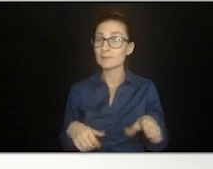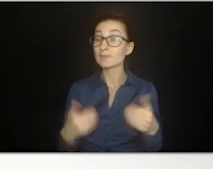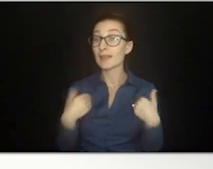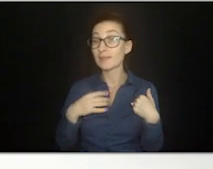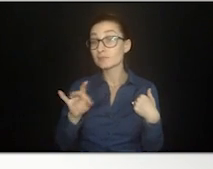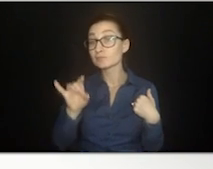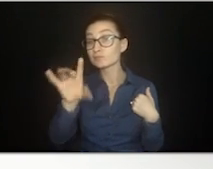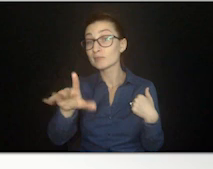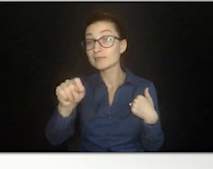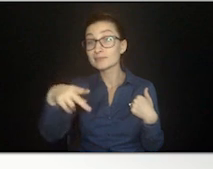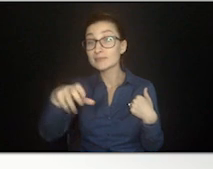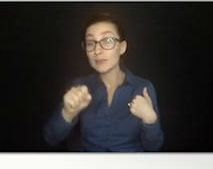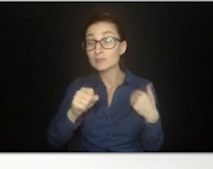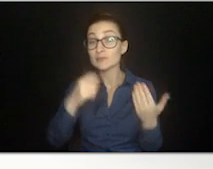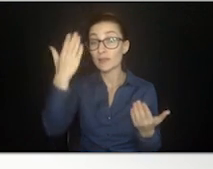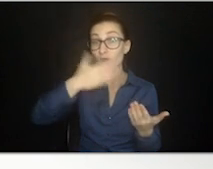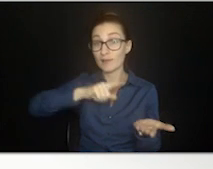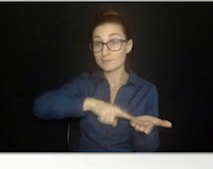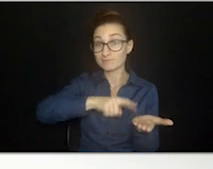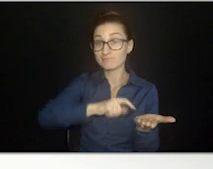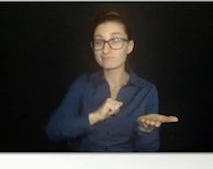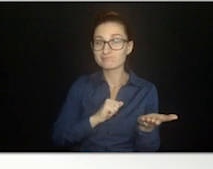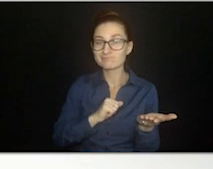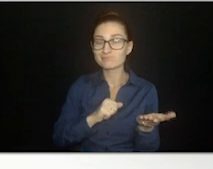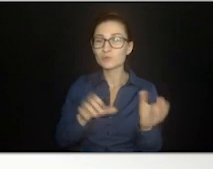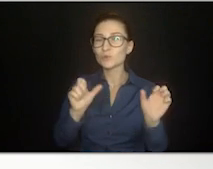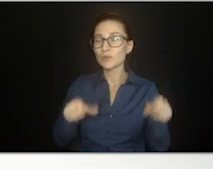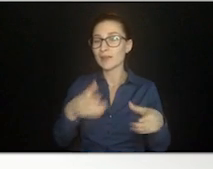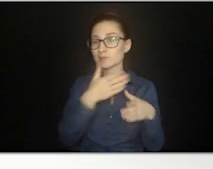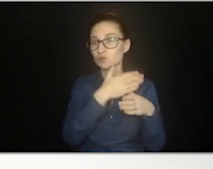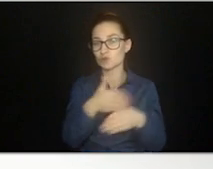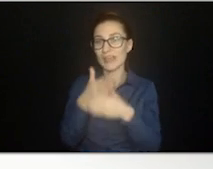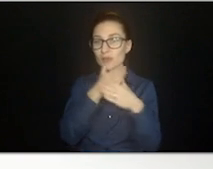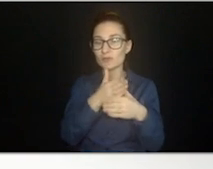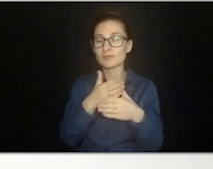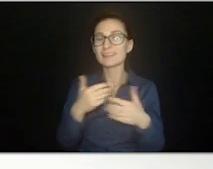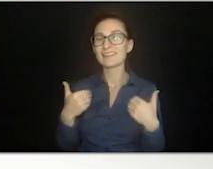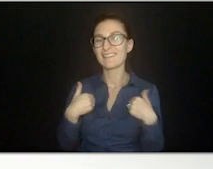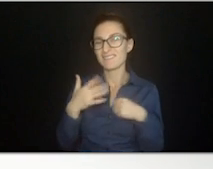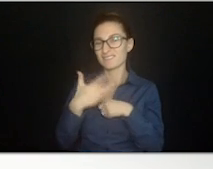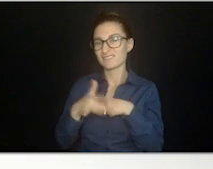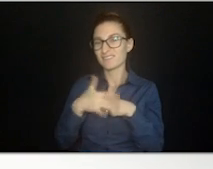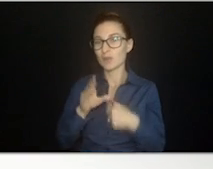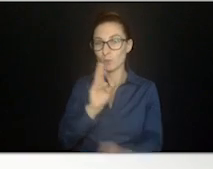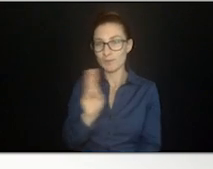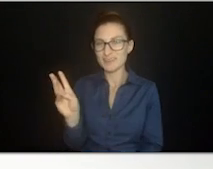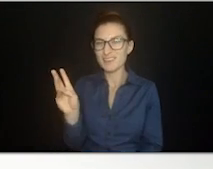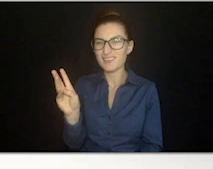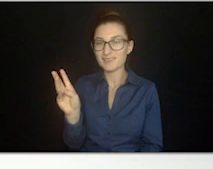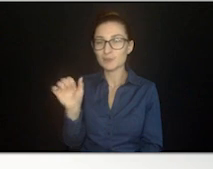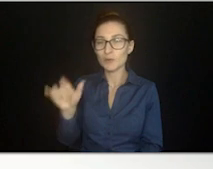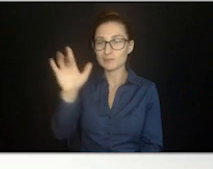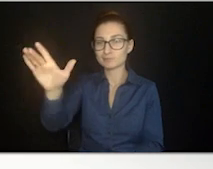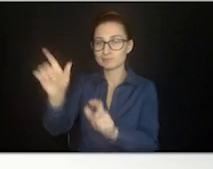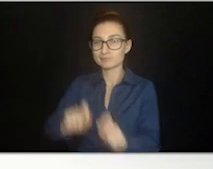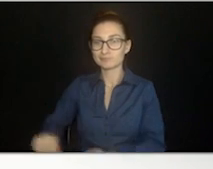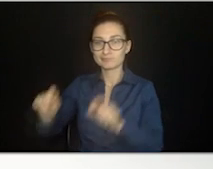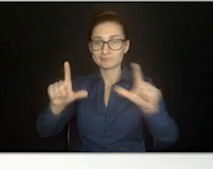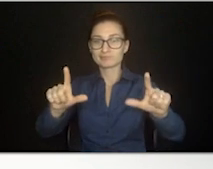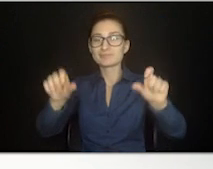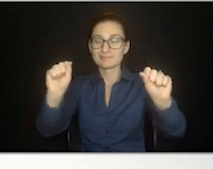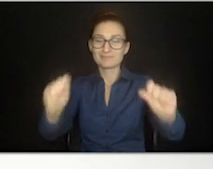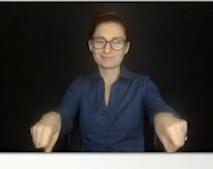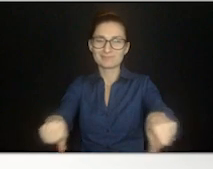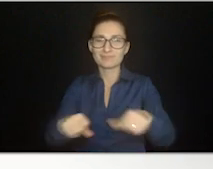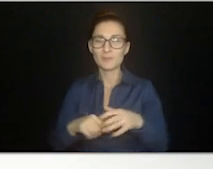to, for teachers, you can share these. They're on the Florida Inclusion Network website. They're on the websites for the vision and deaf